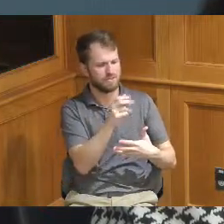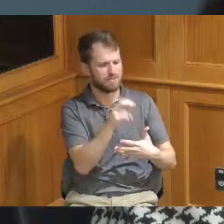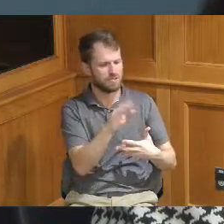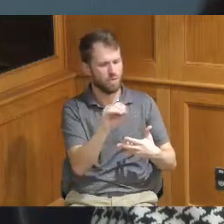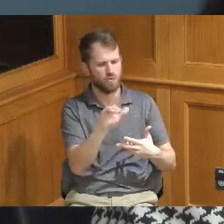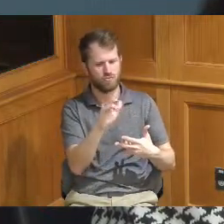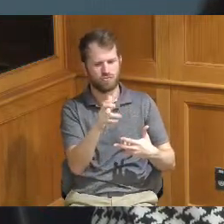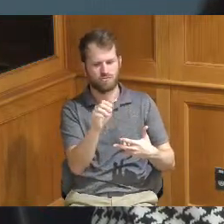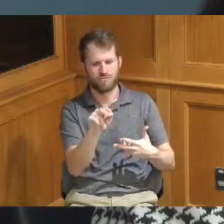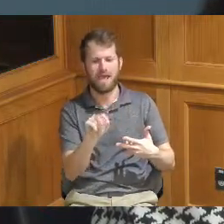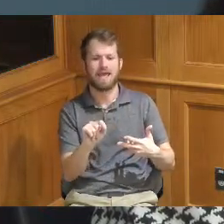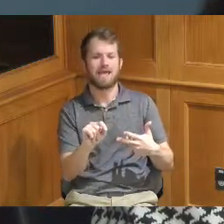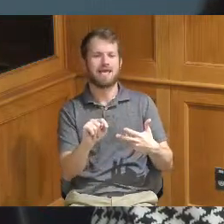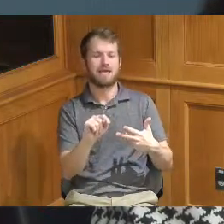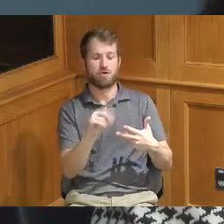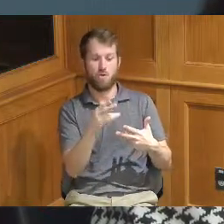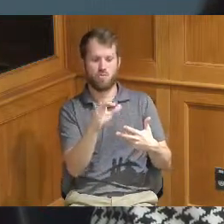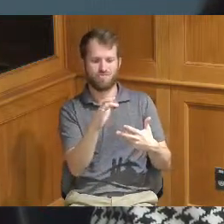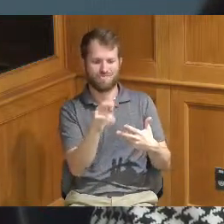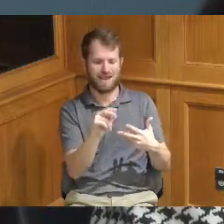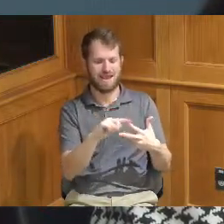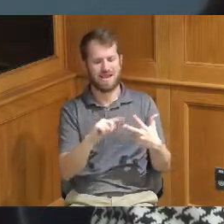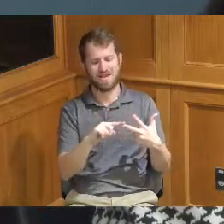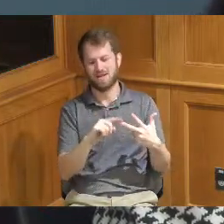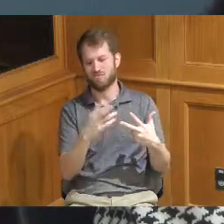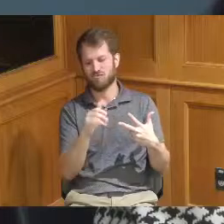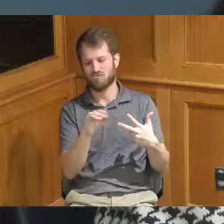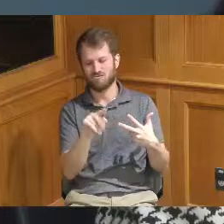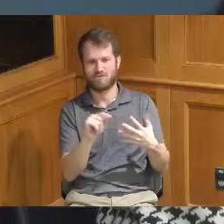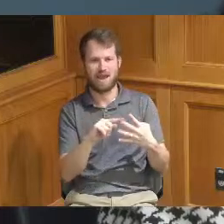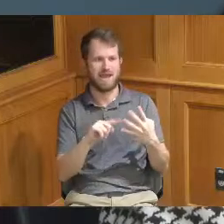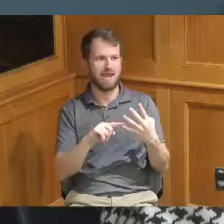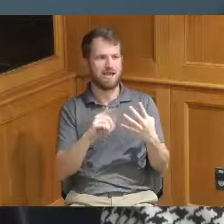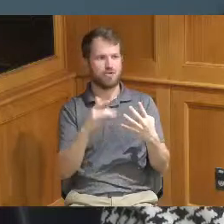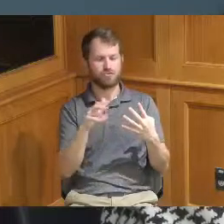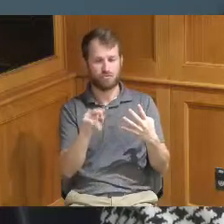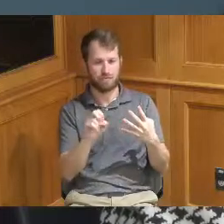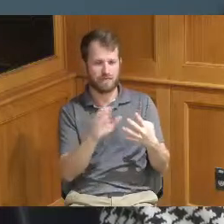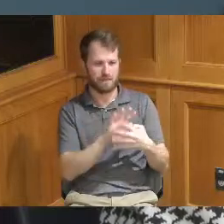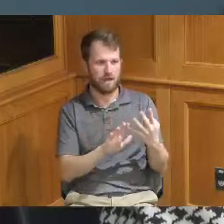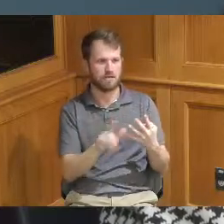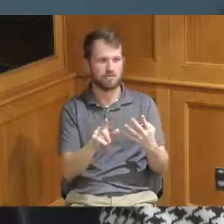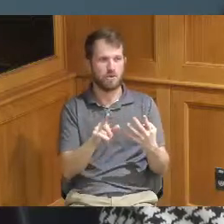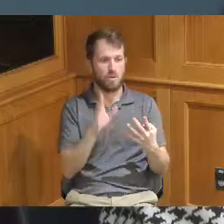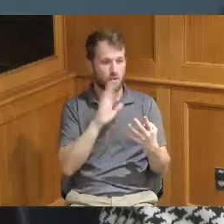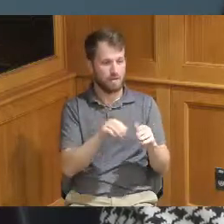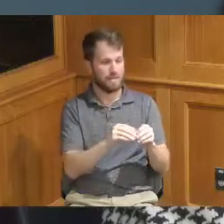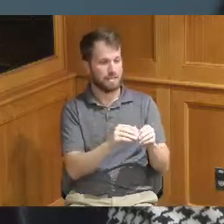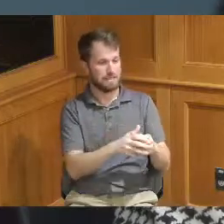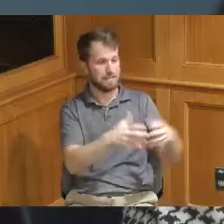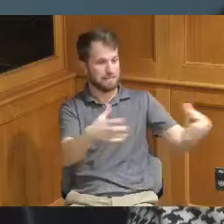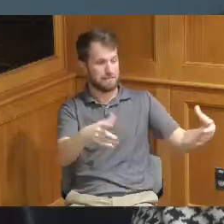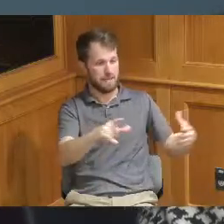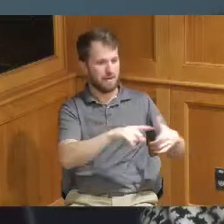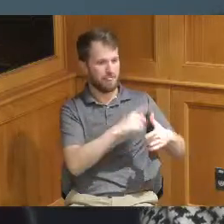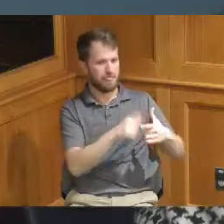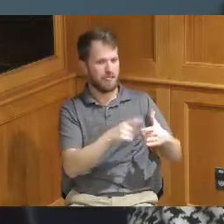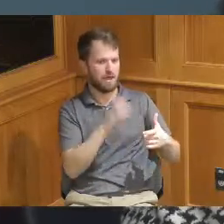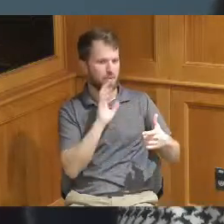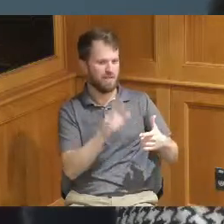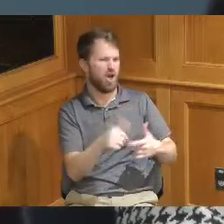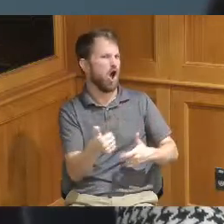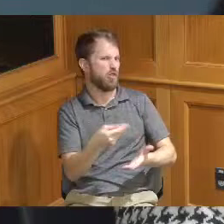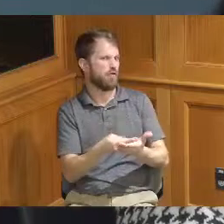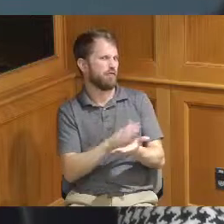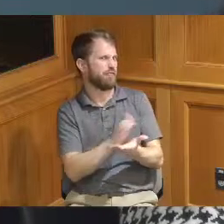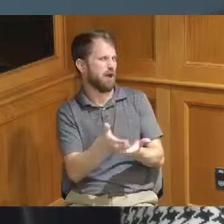Miami Township. Are we going to expand into other areas? And you sort of just answered it, that it'll come out of different funding.